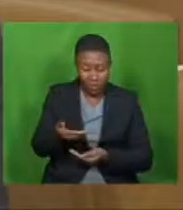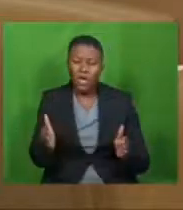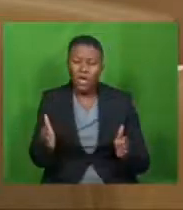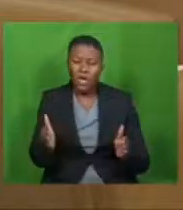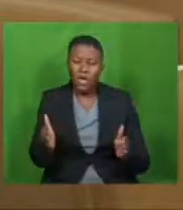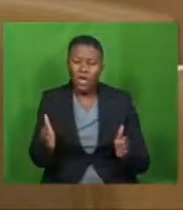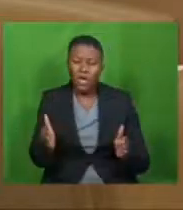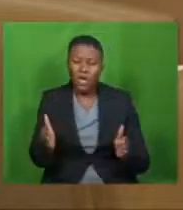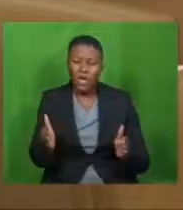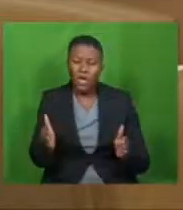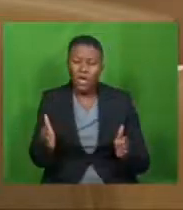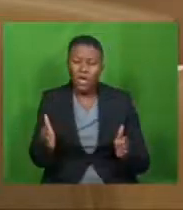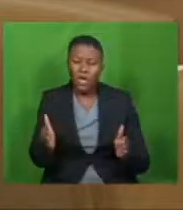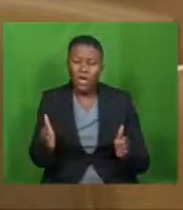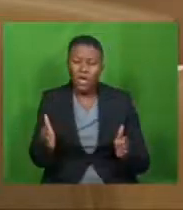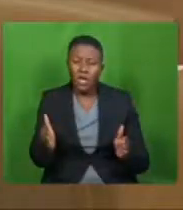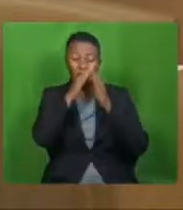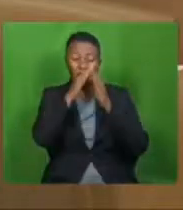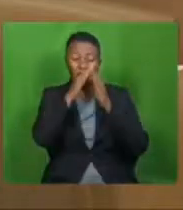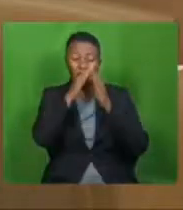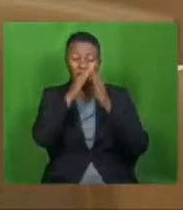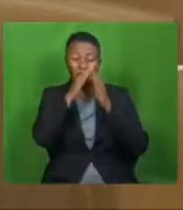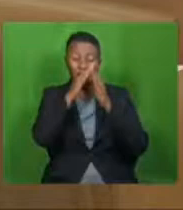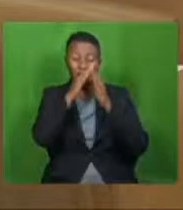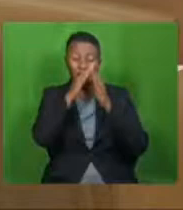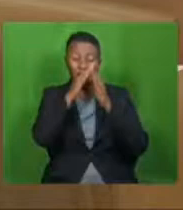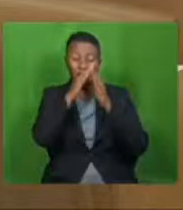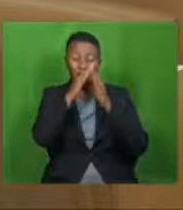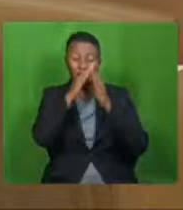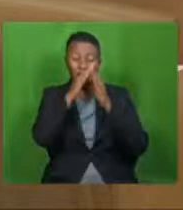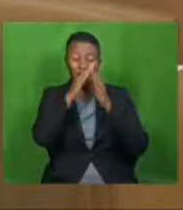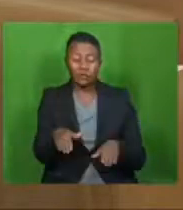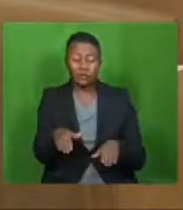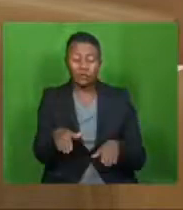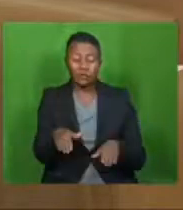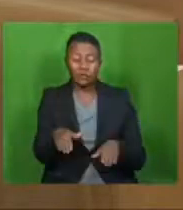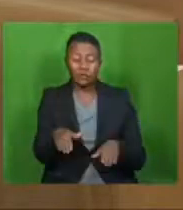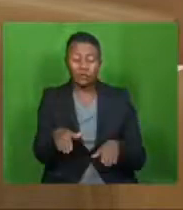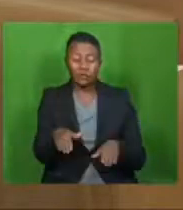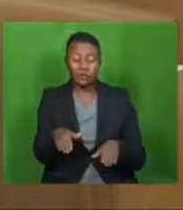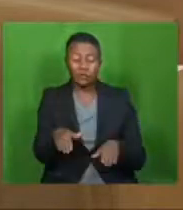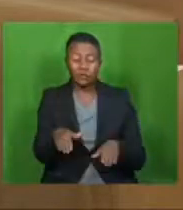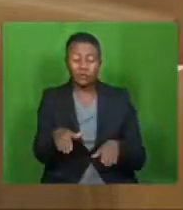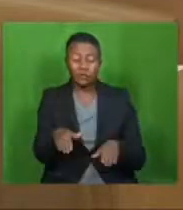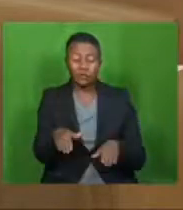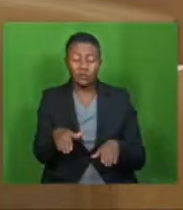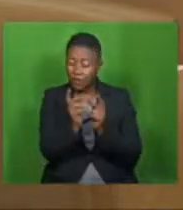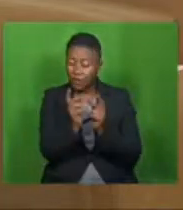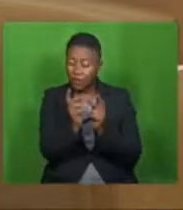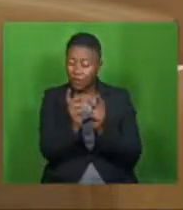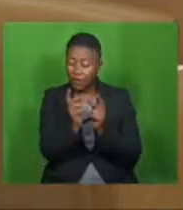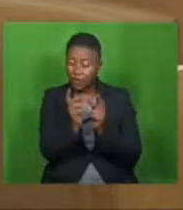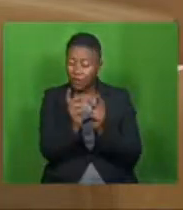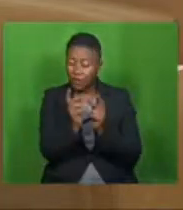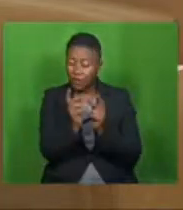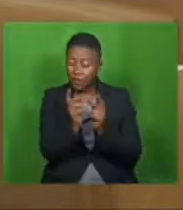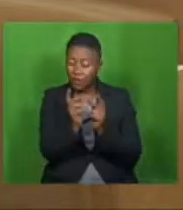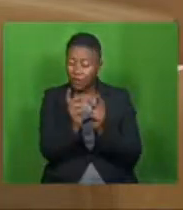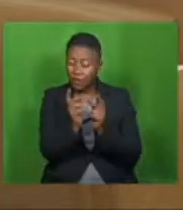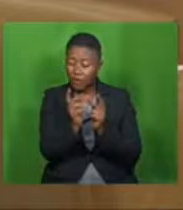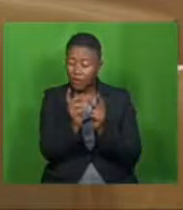of the House. He cites that very important people and tells us where they will be doing